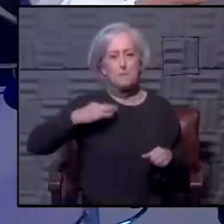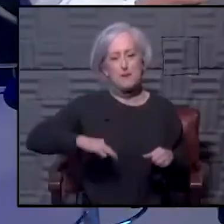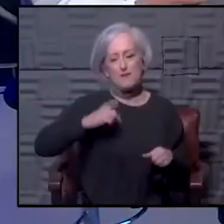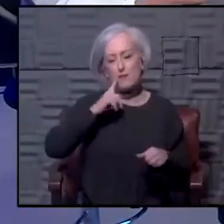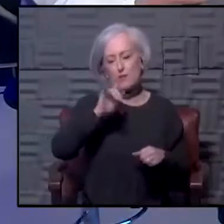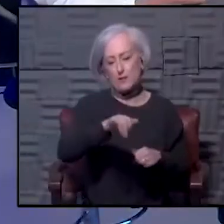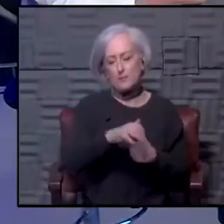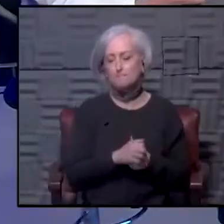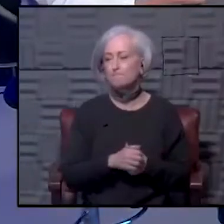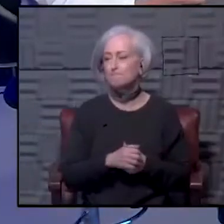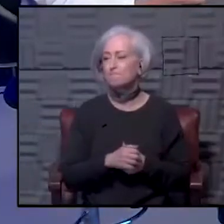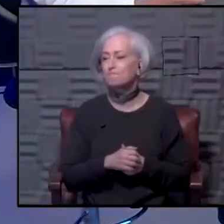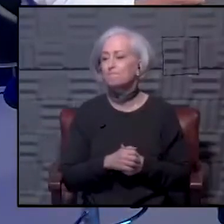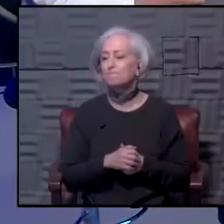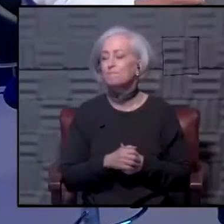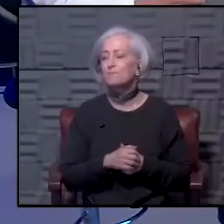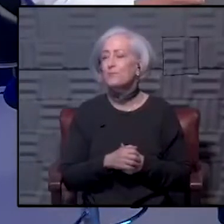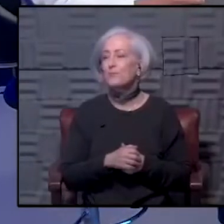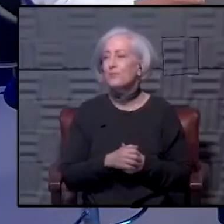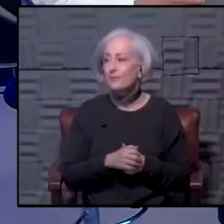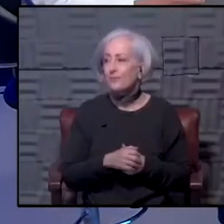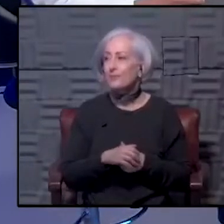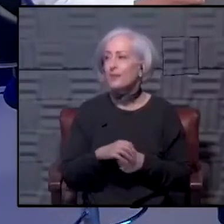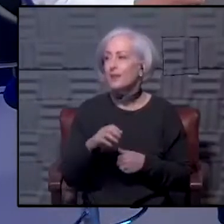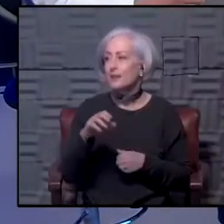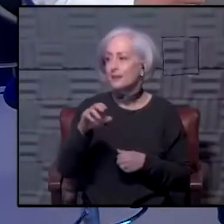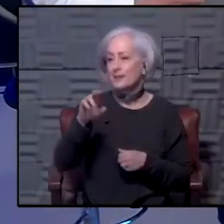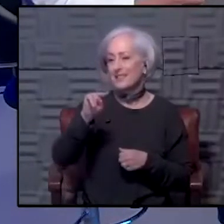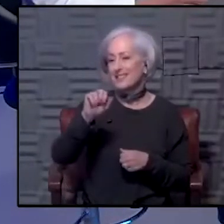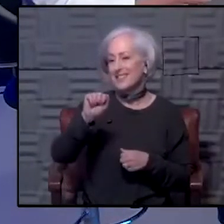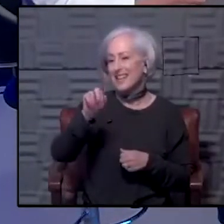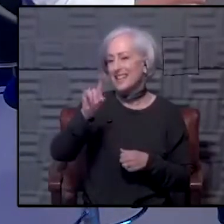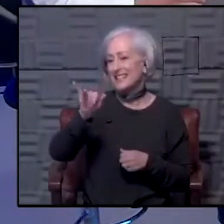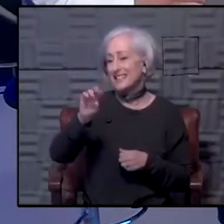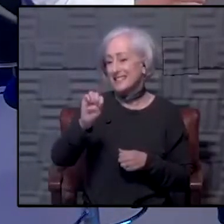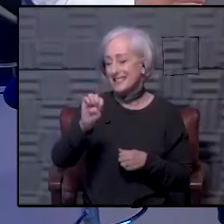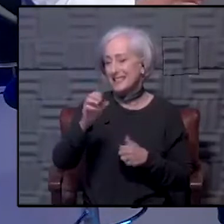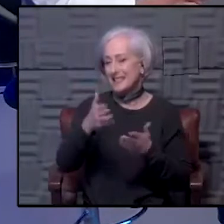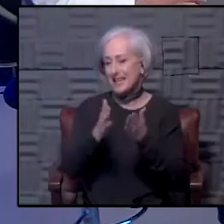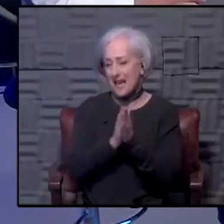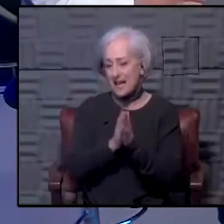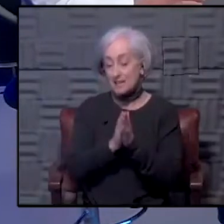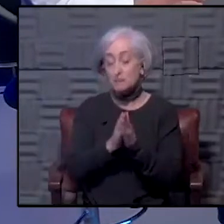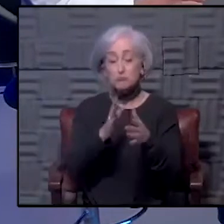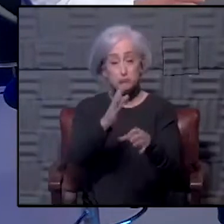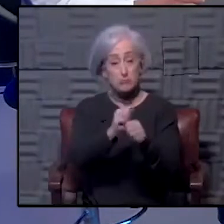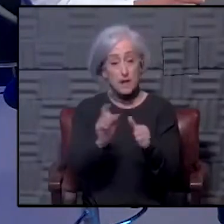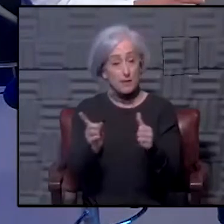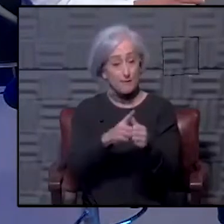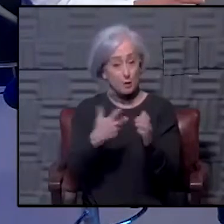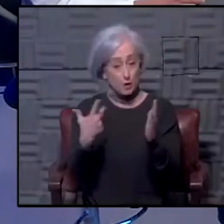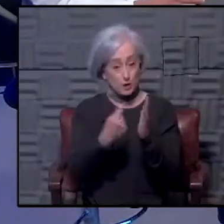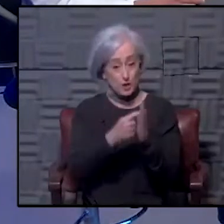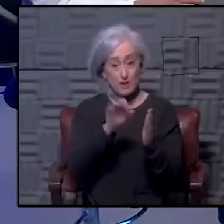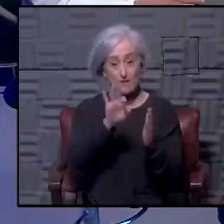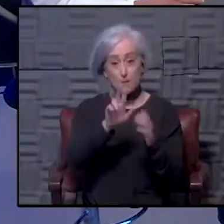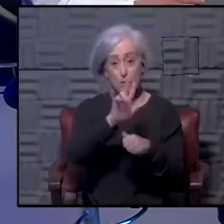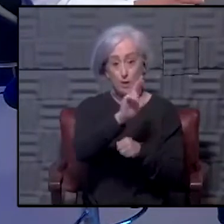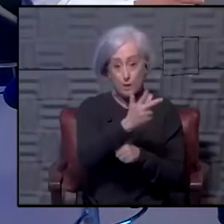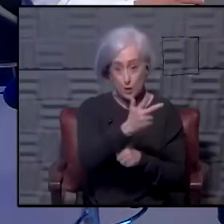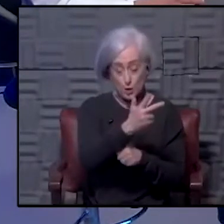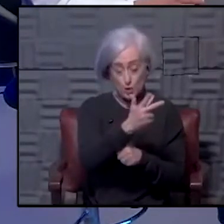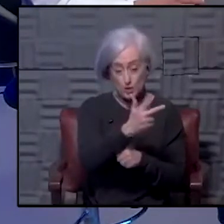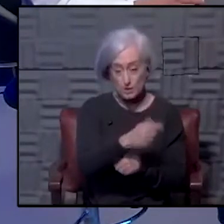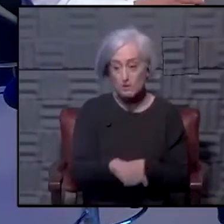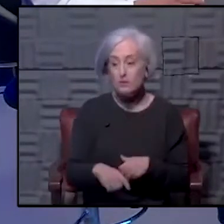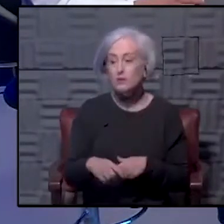So, Okay, here's something from Nadine. She said that she got her first shot on February 3rd and her arm got sore. And